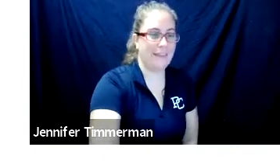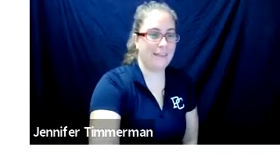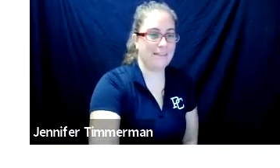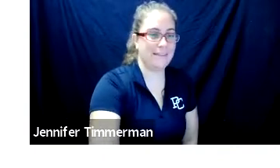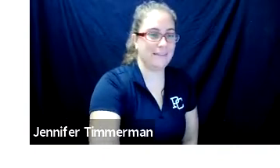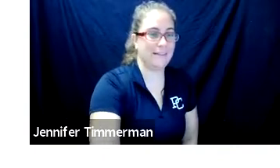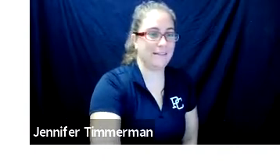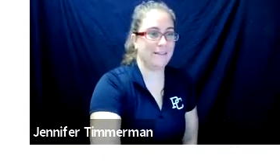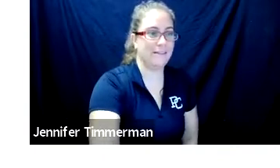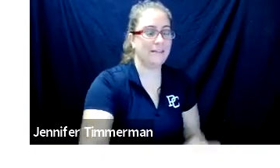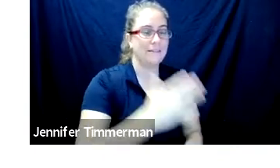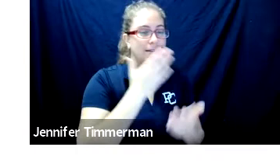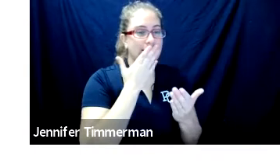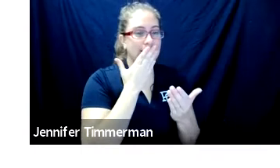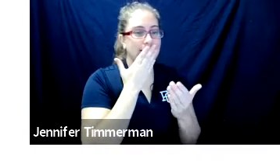And